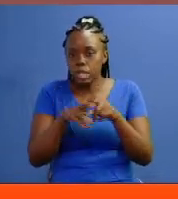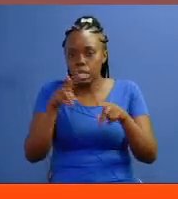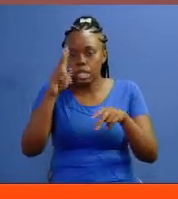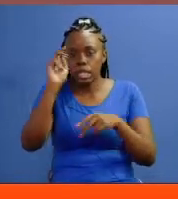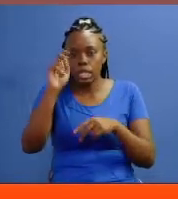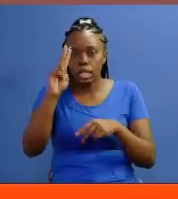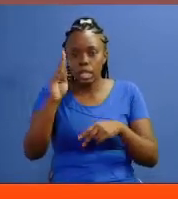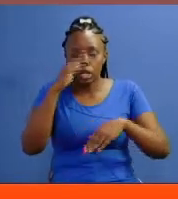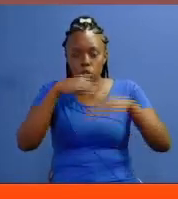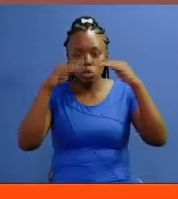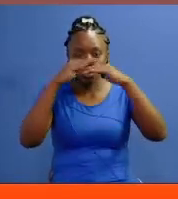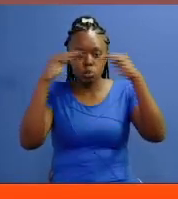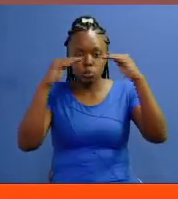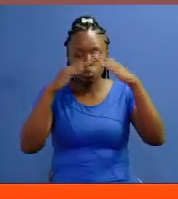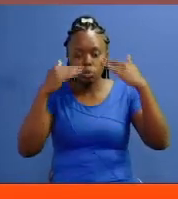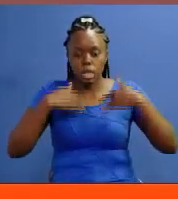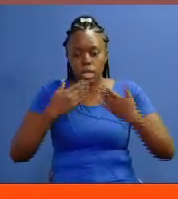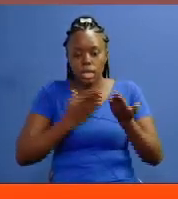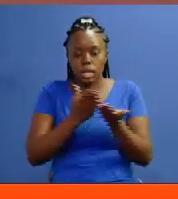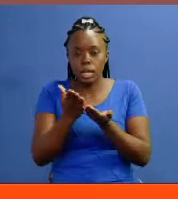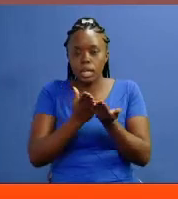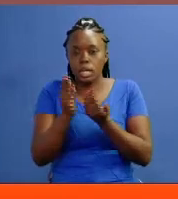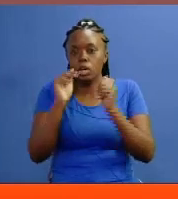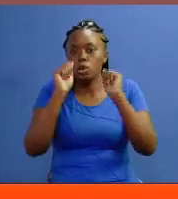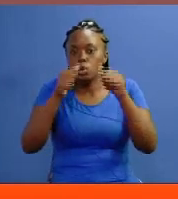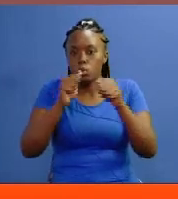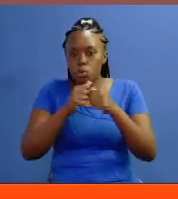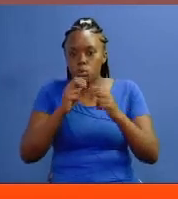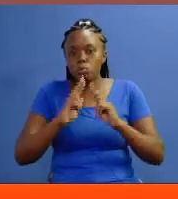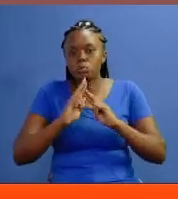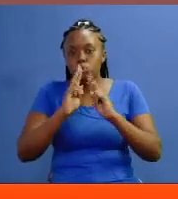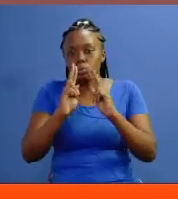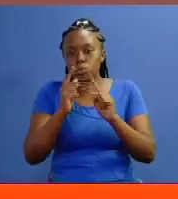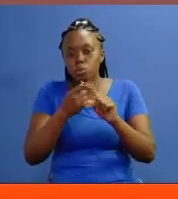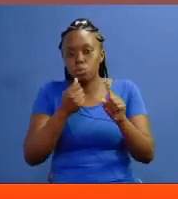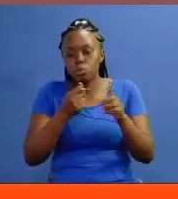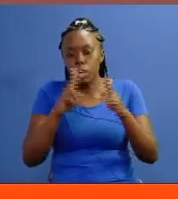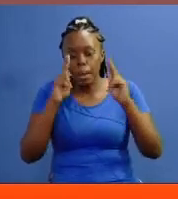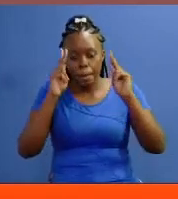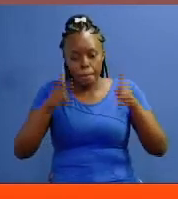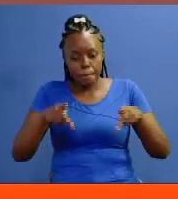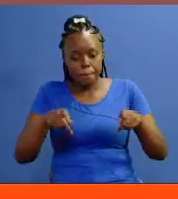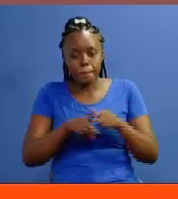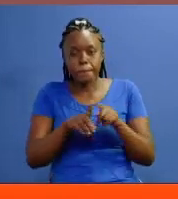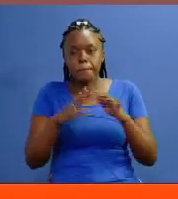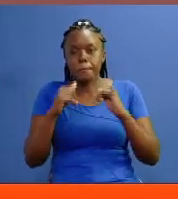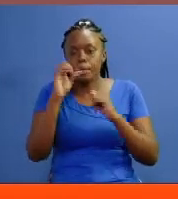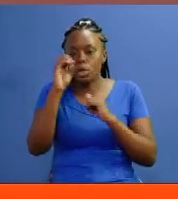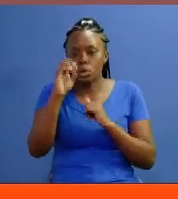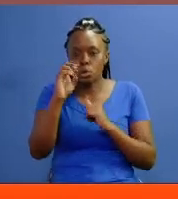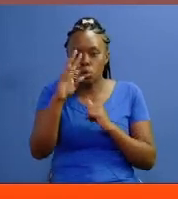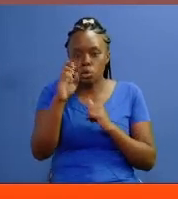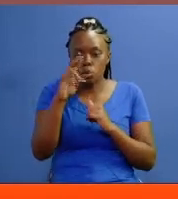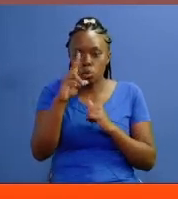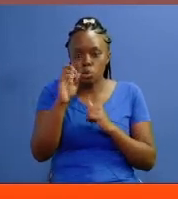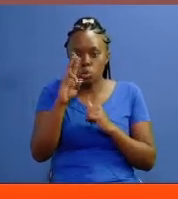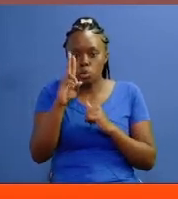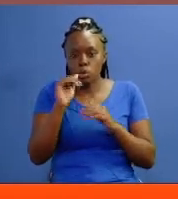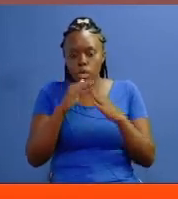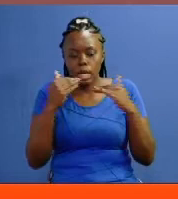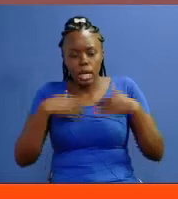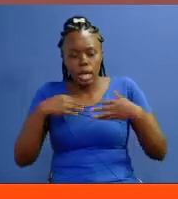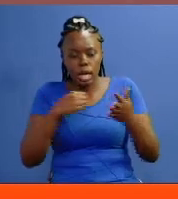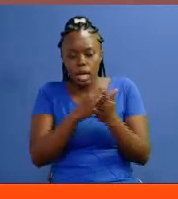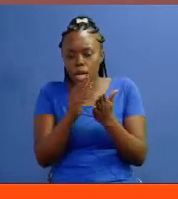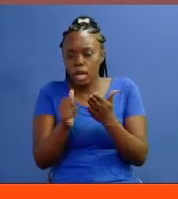University, Richard Oduoro, served the opportunity to present his resume in person. Oduoro marked out his intention to apply innovation